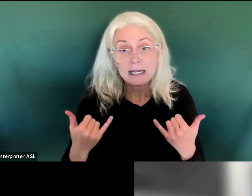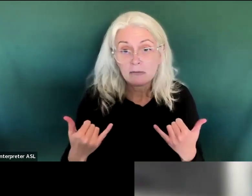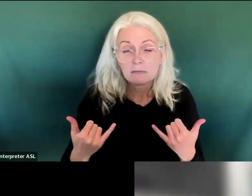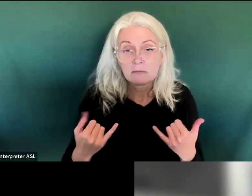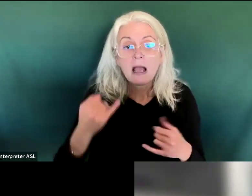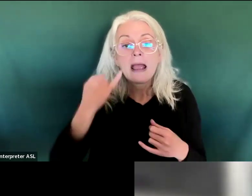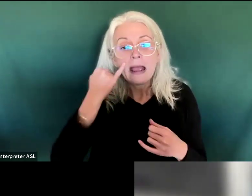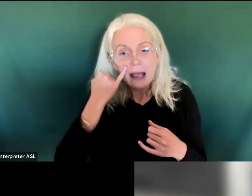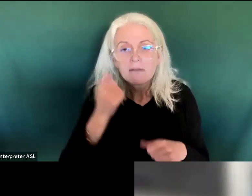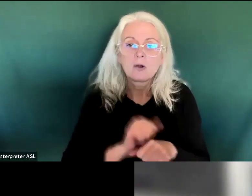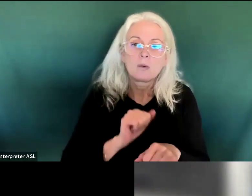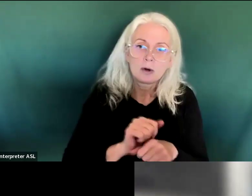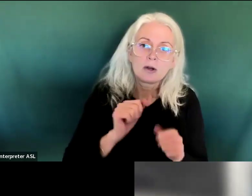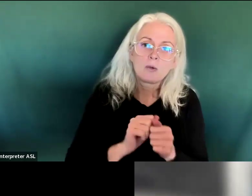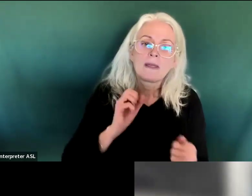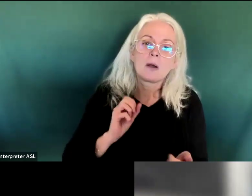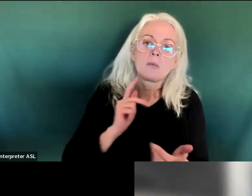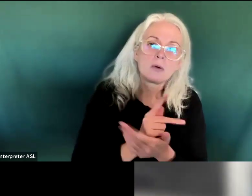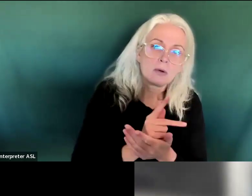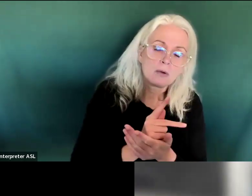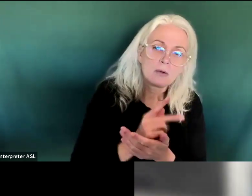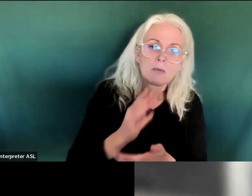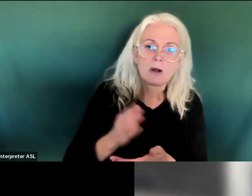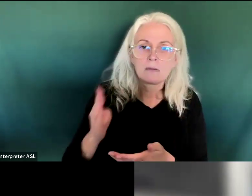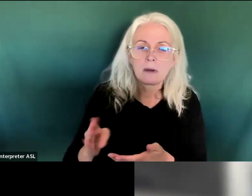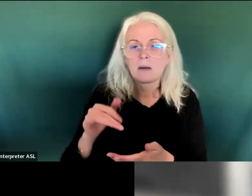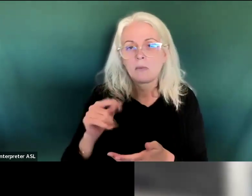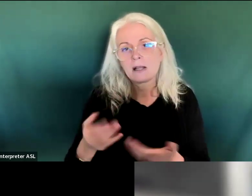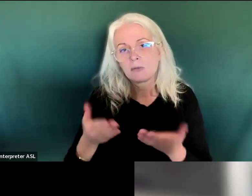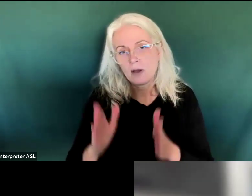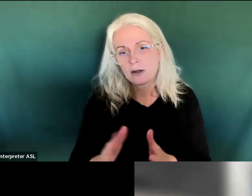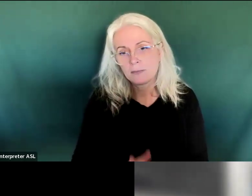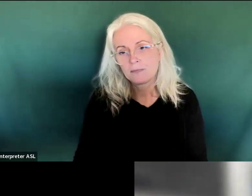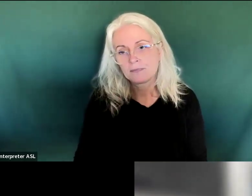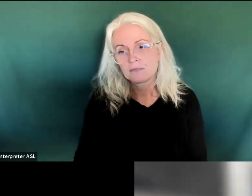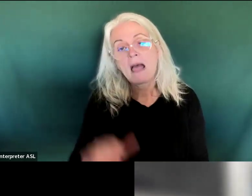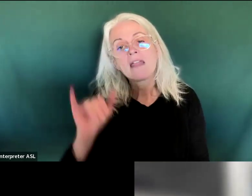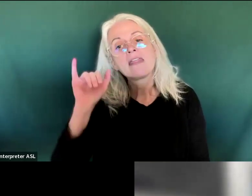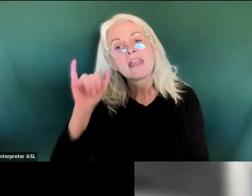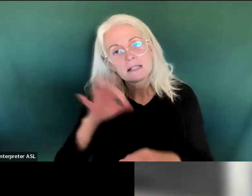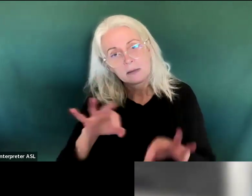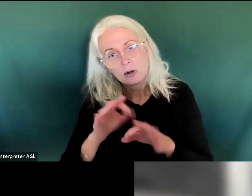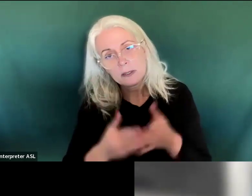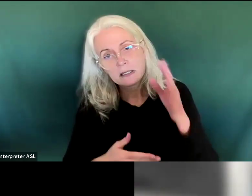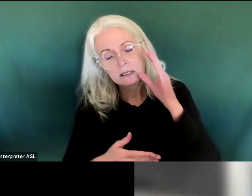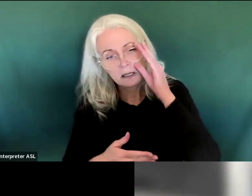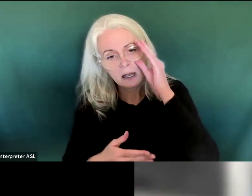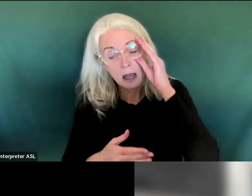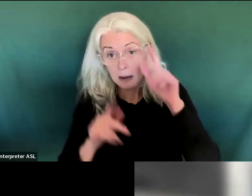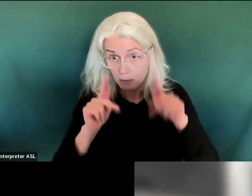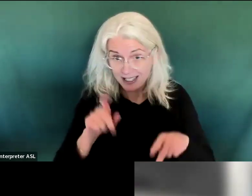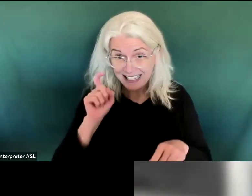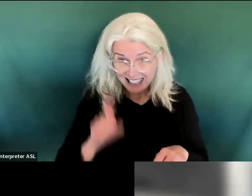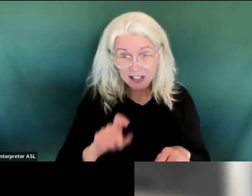now if they are working with an approved broadband pilot provider. So that is the important piece. An individual has